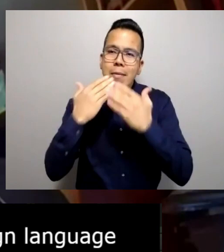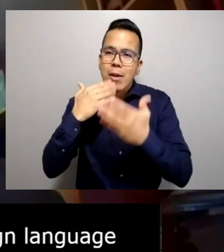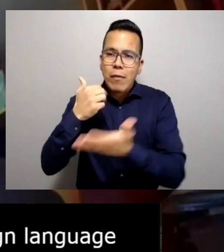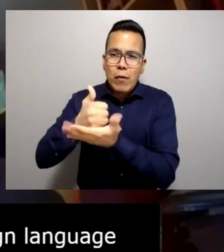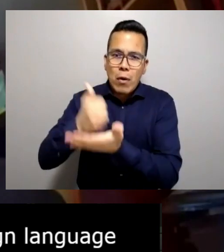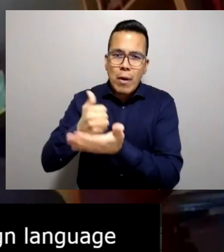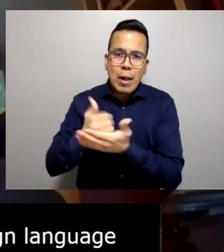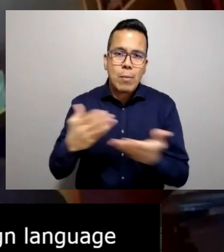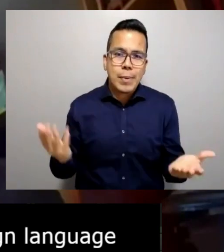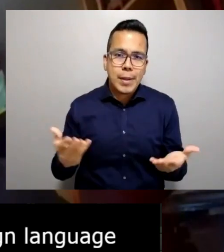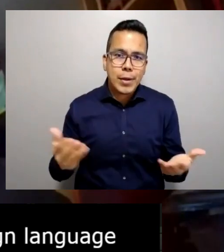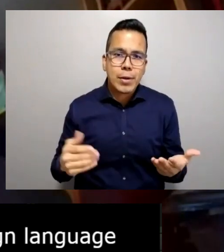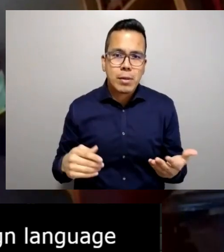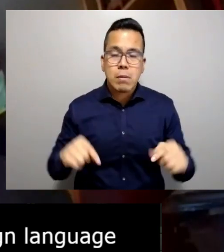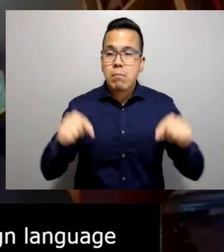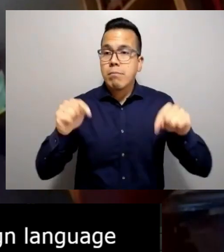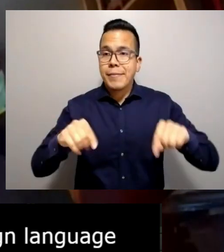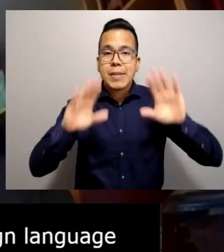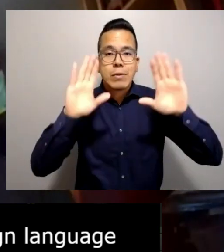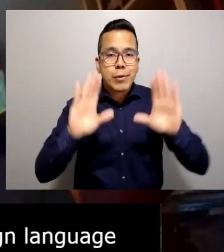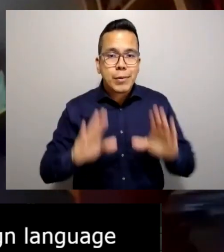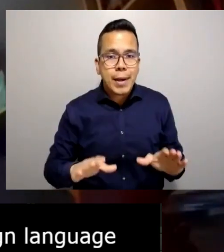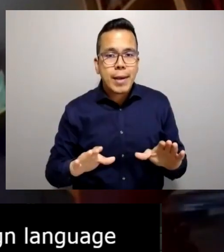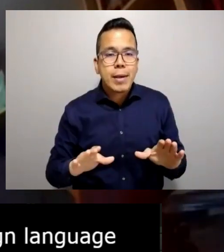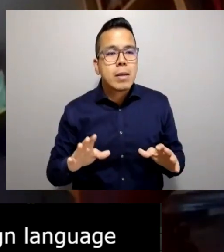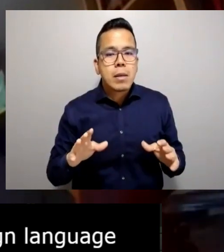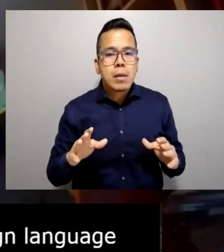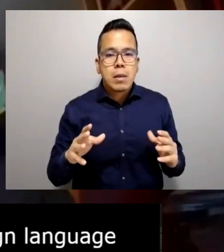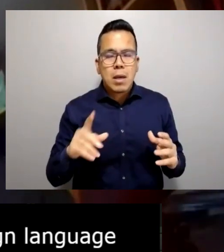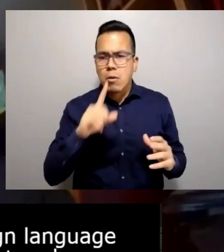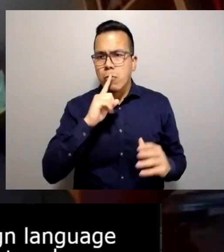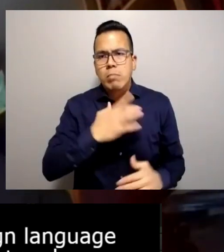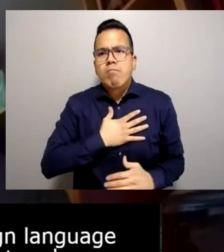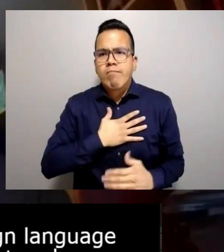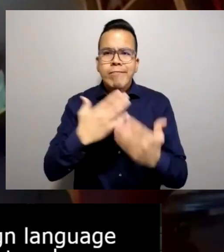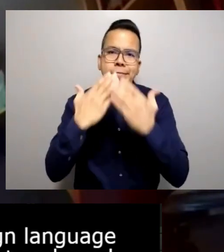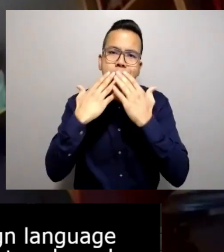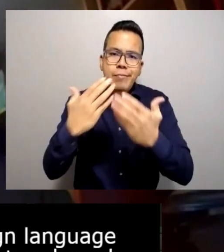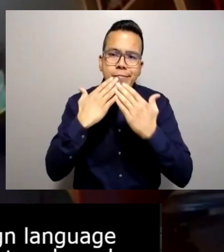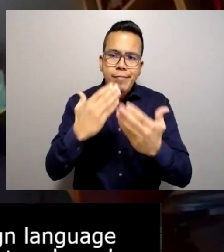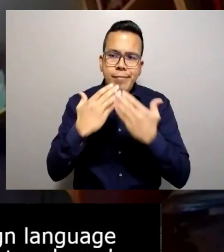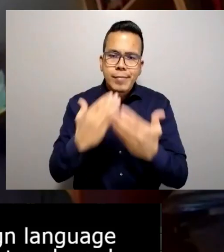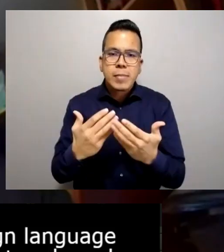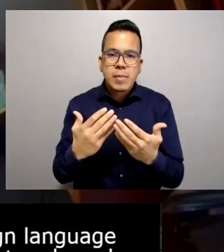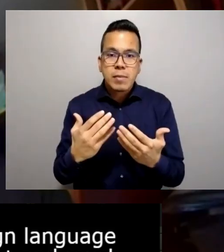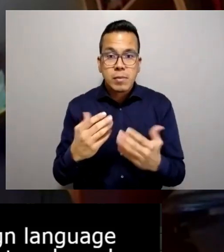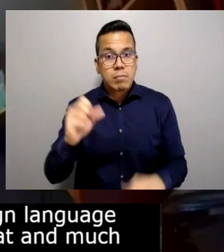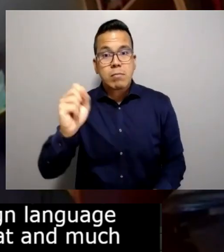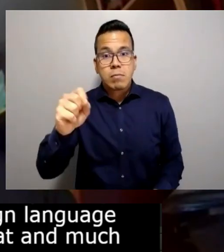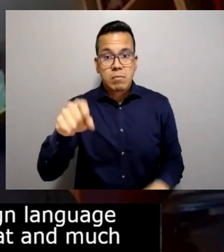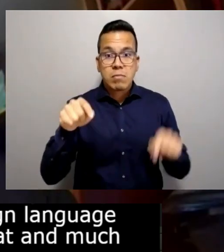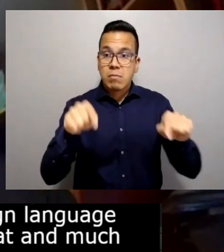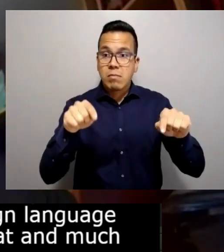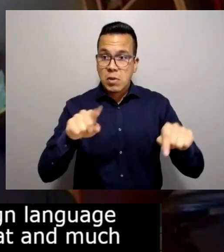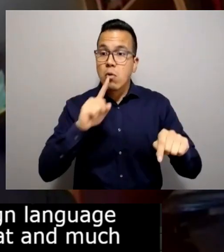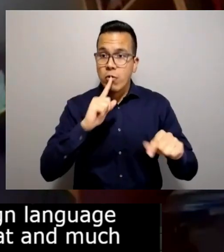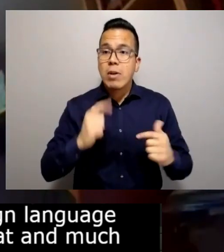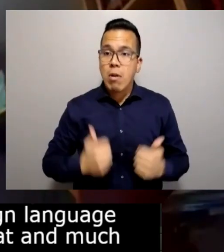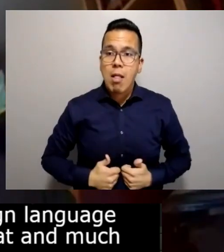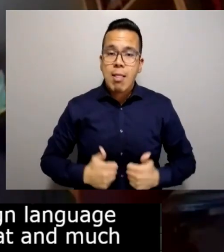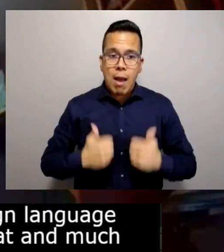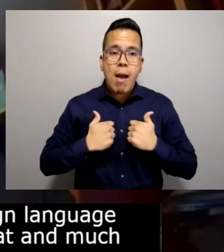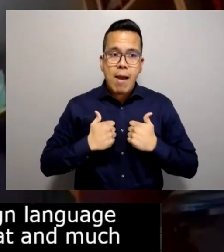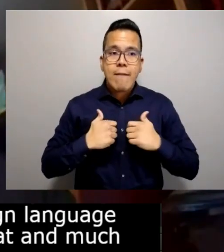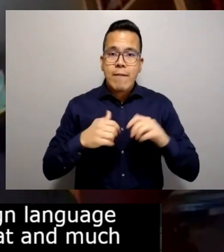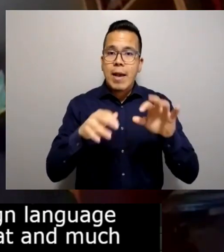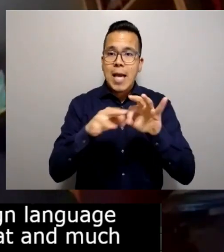been great and much appreciated. And yes, these are real live captions. They are